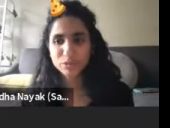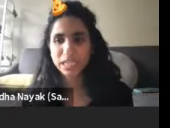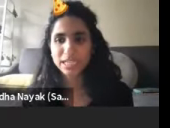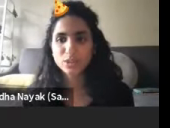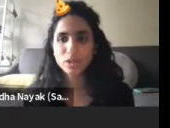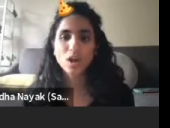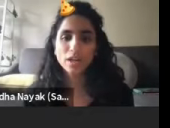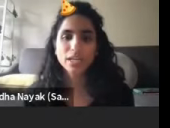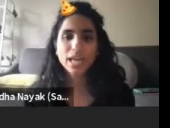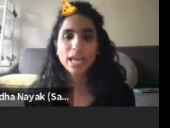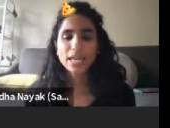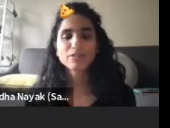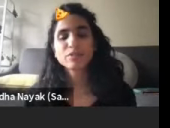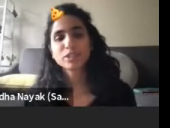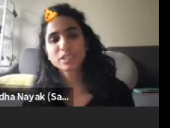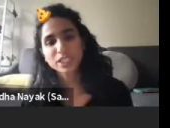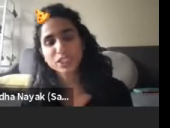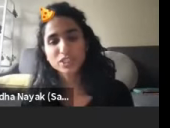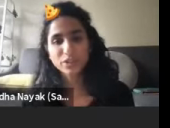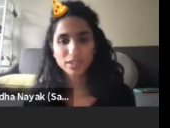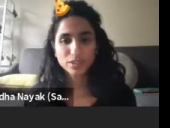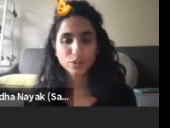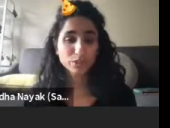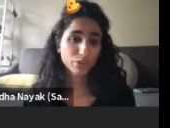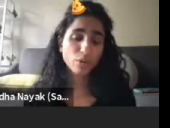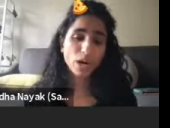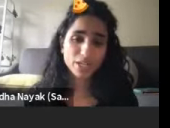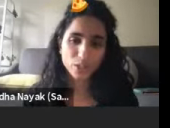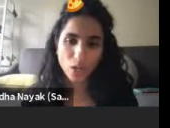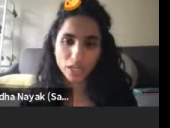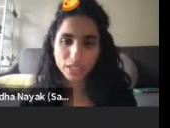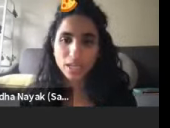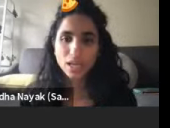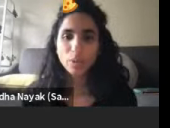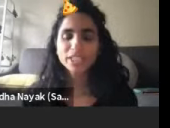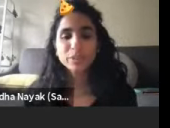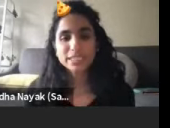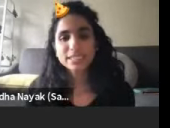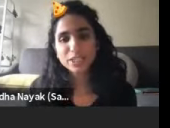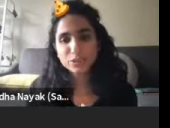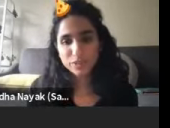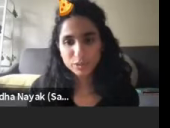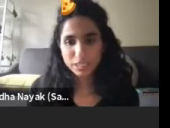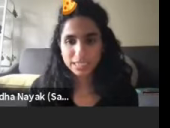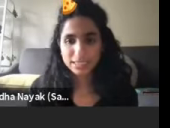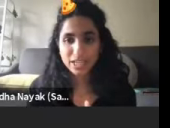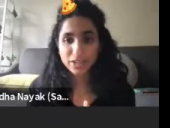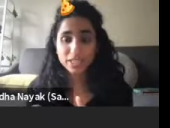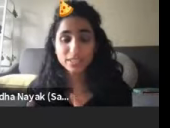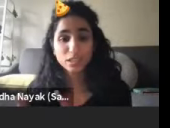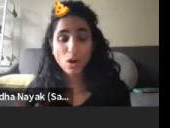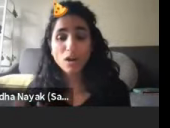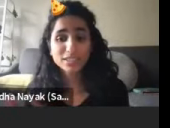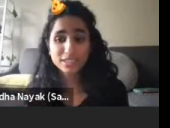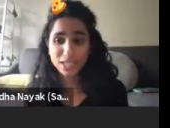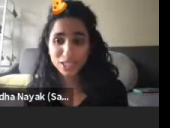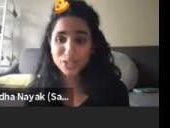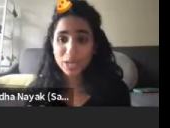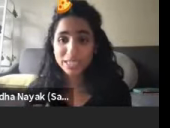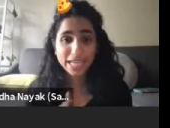to visualize or not, and if the visualization is required or not. Once we decide to visualize, there is a